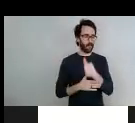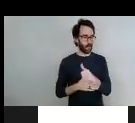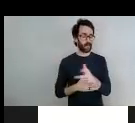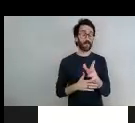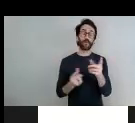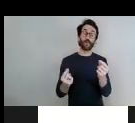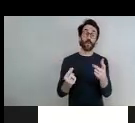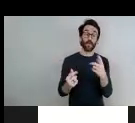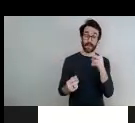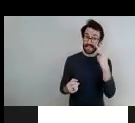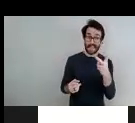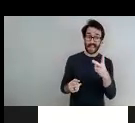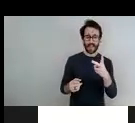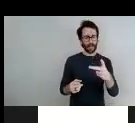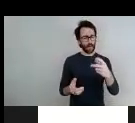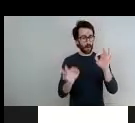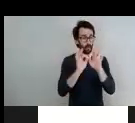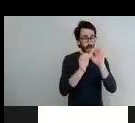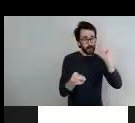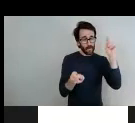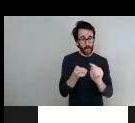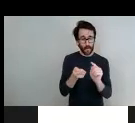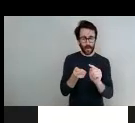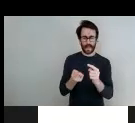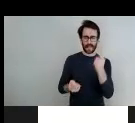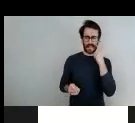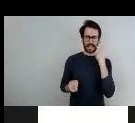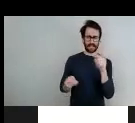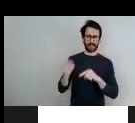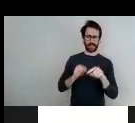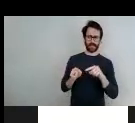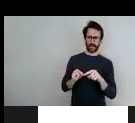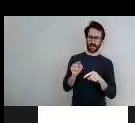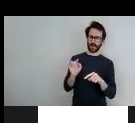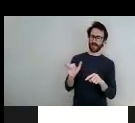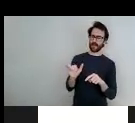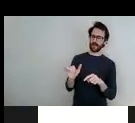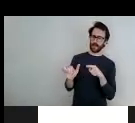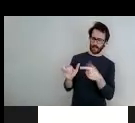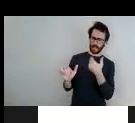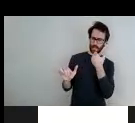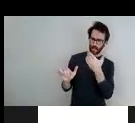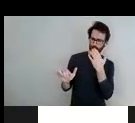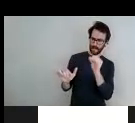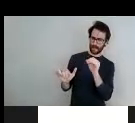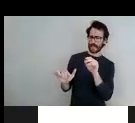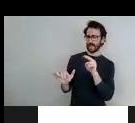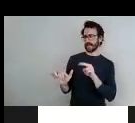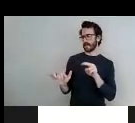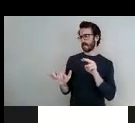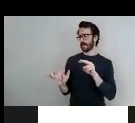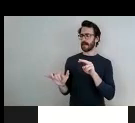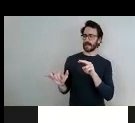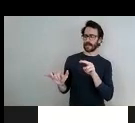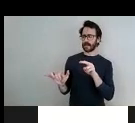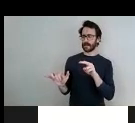research. Think before you click on that ad. If they're a lot of times they may be claiming to be a reputable company,